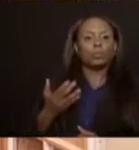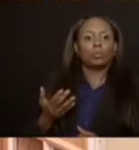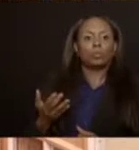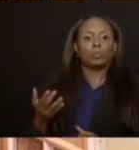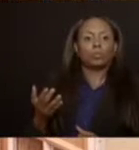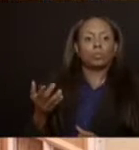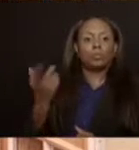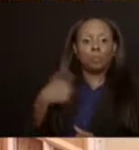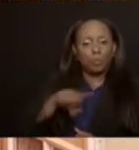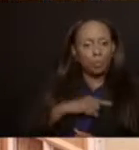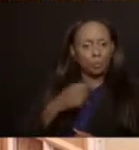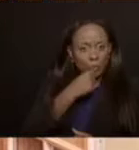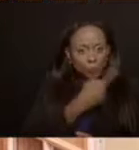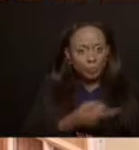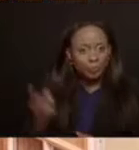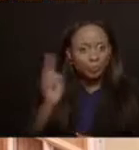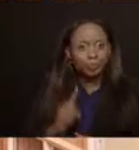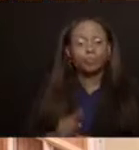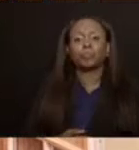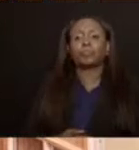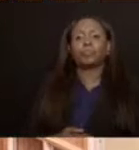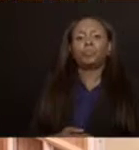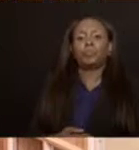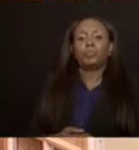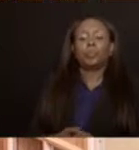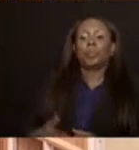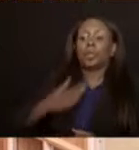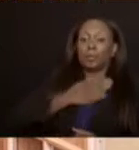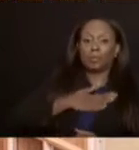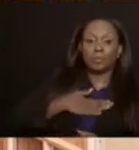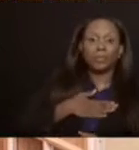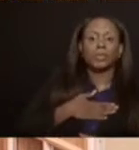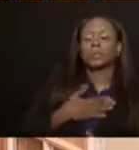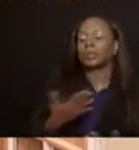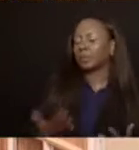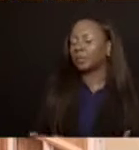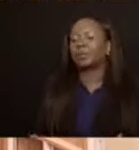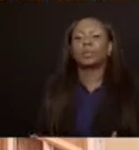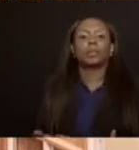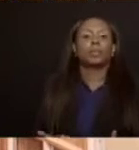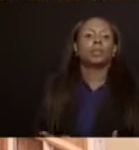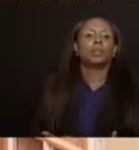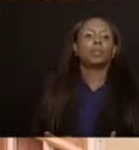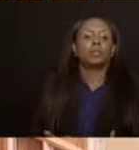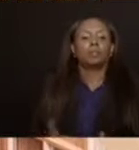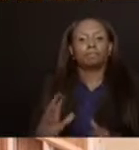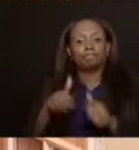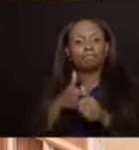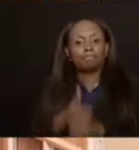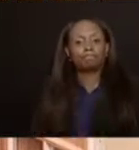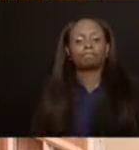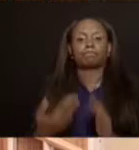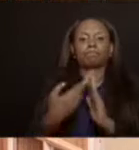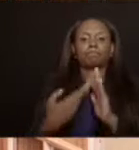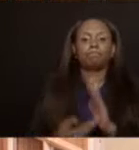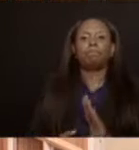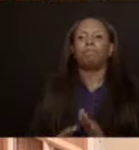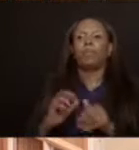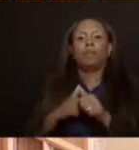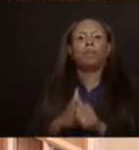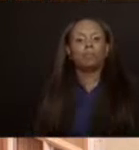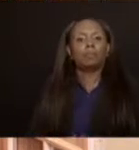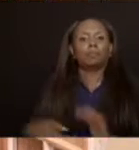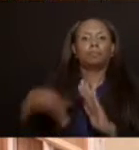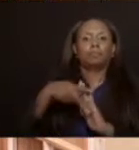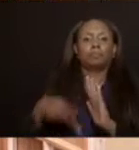why we've said to you outside of your households, please continue to observe the protocols and please continue